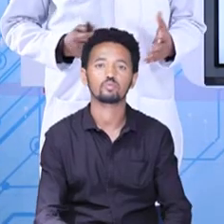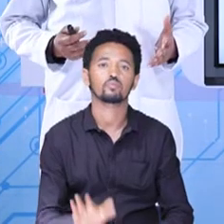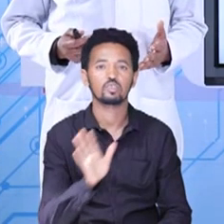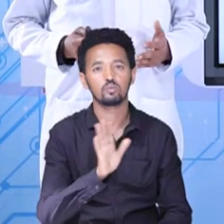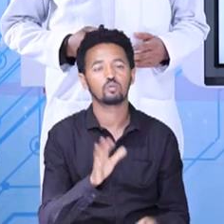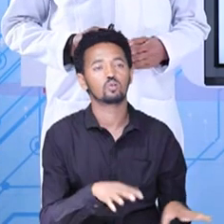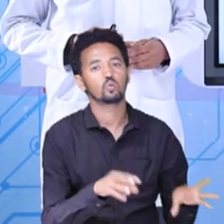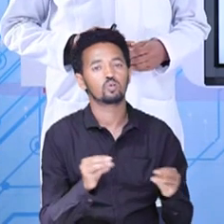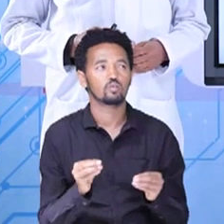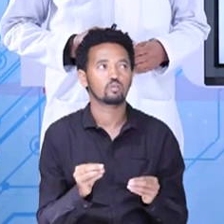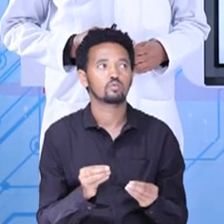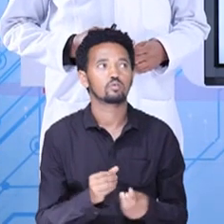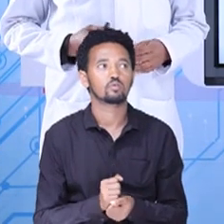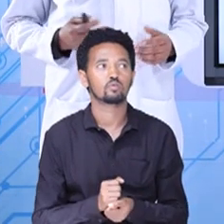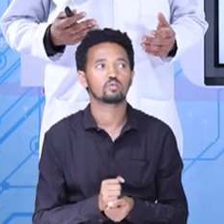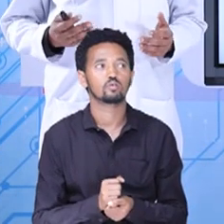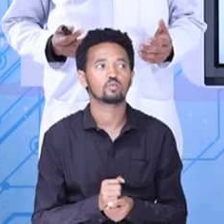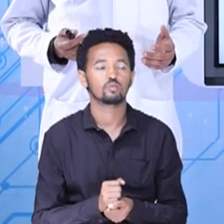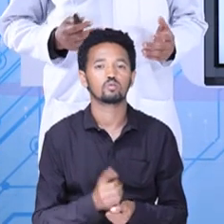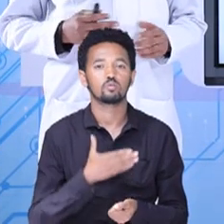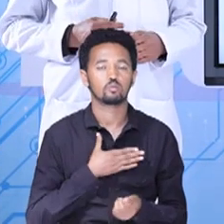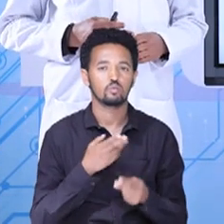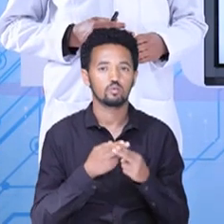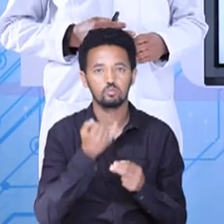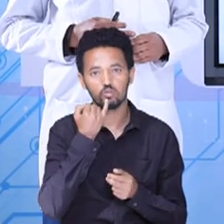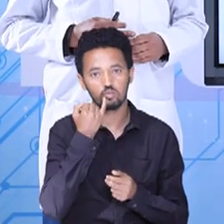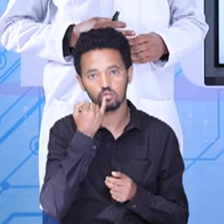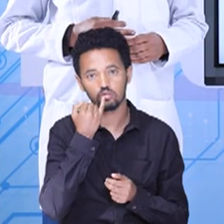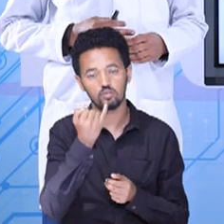Hello student, my name is Gaetan.